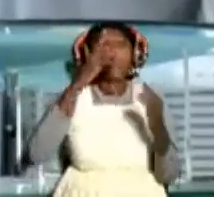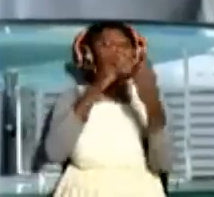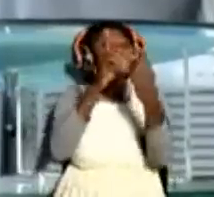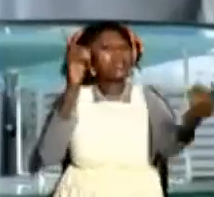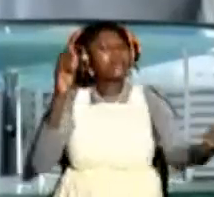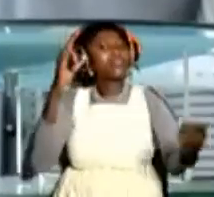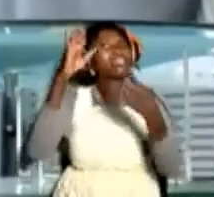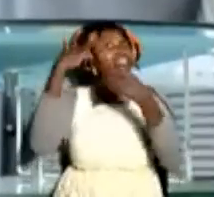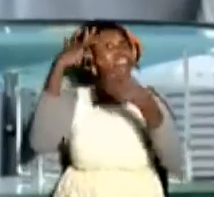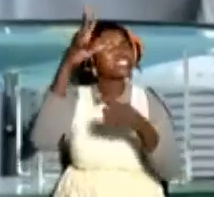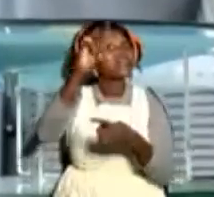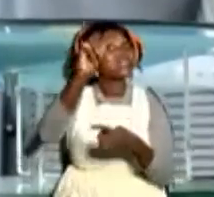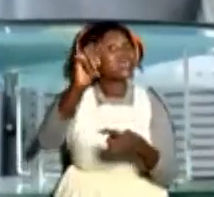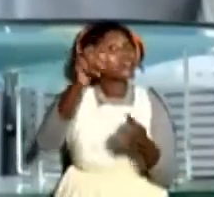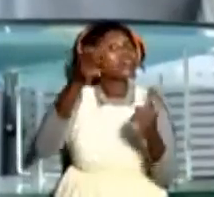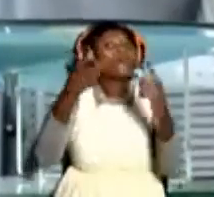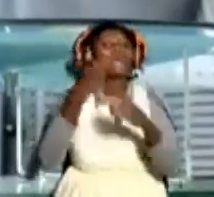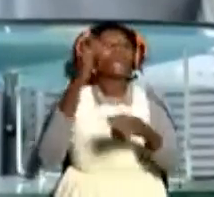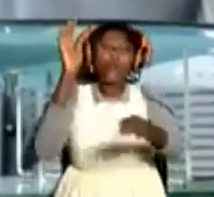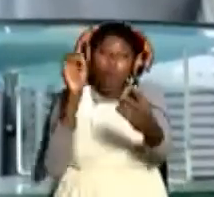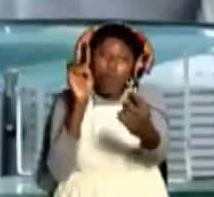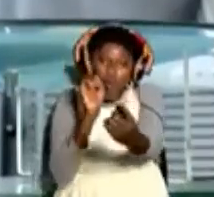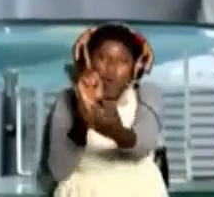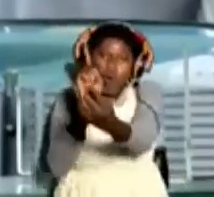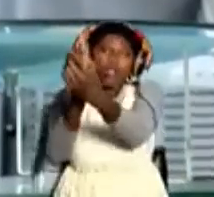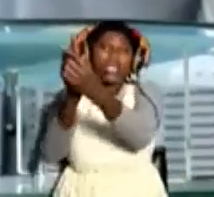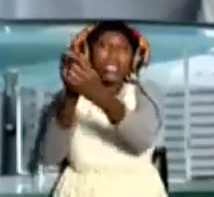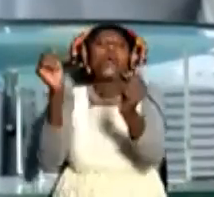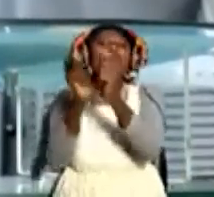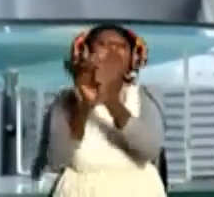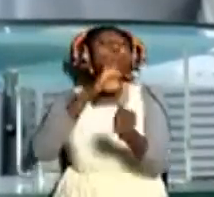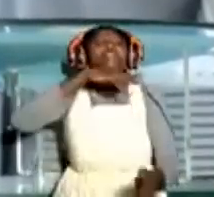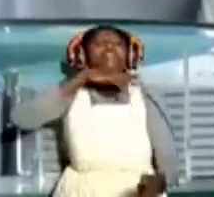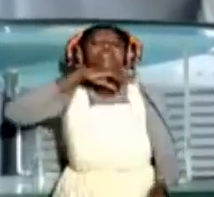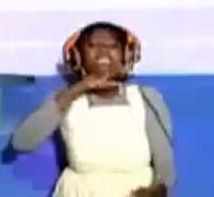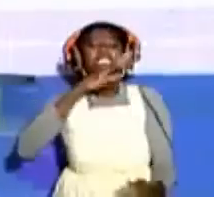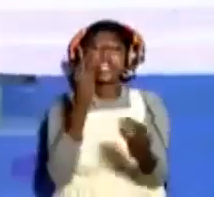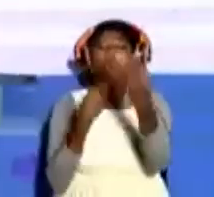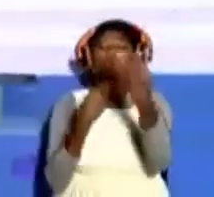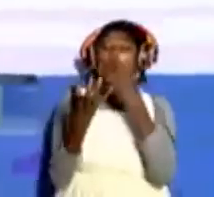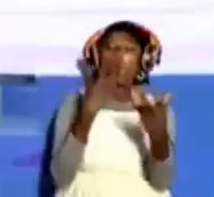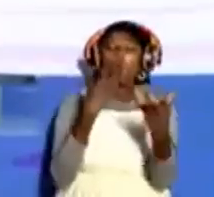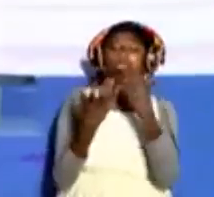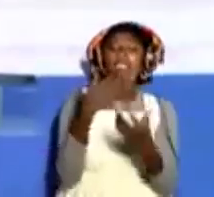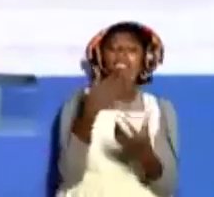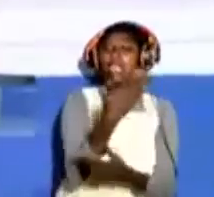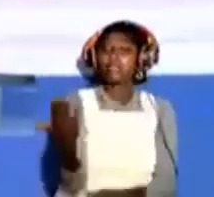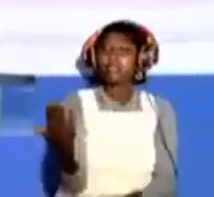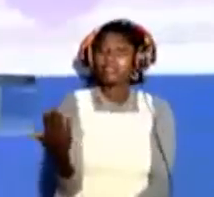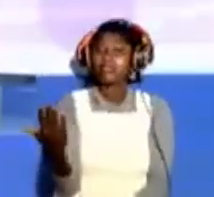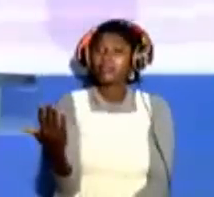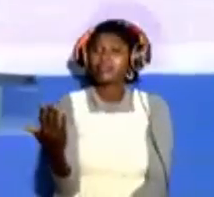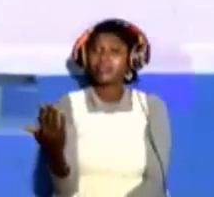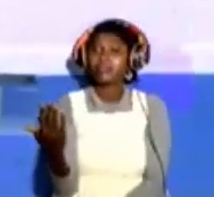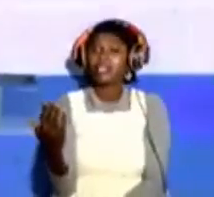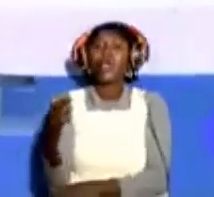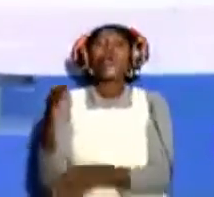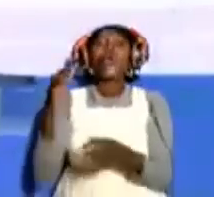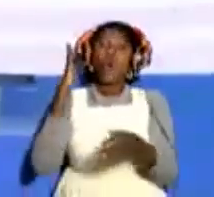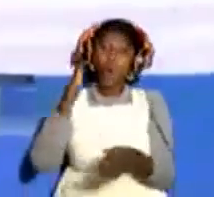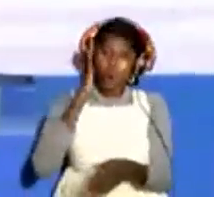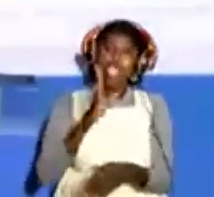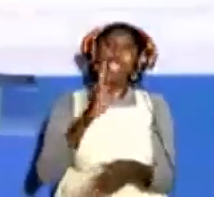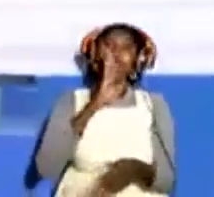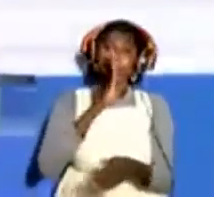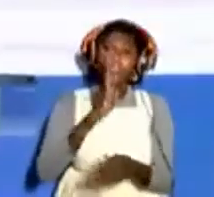separates himself from contact with contaminating and corrupting influences, will